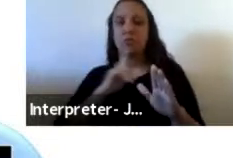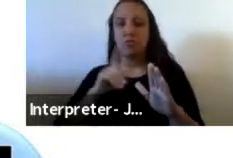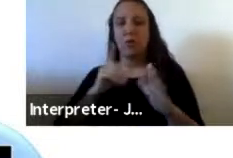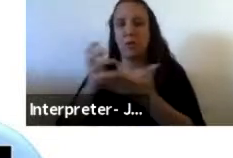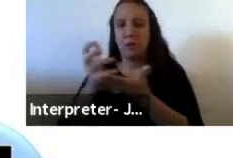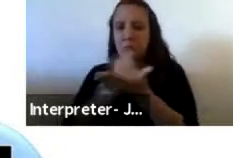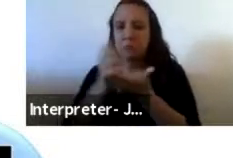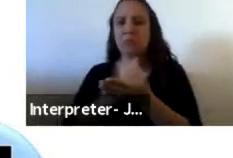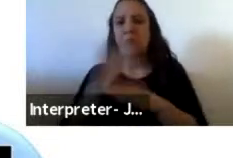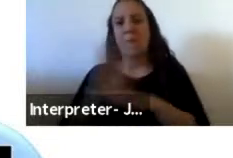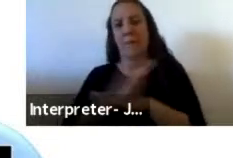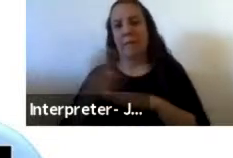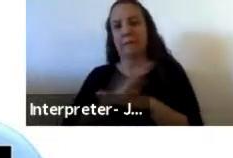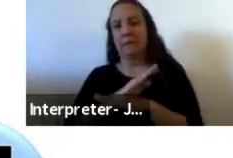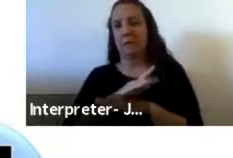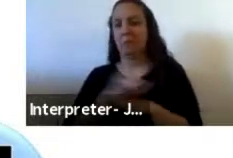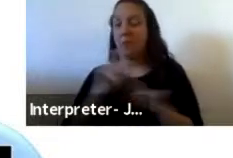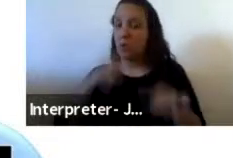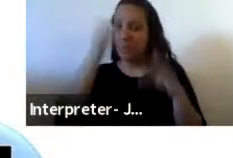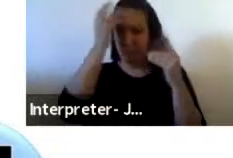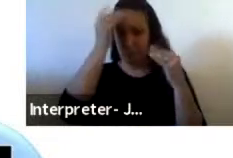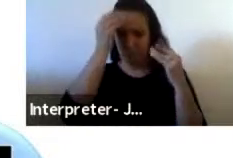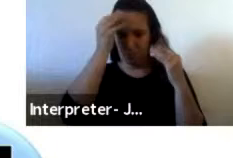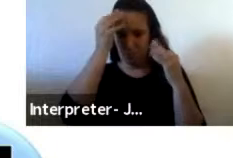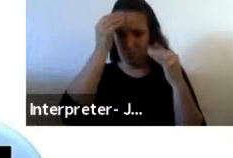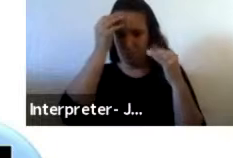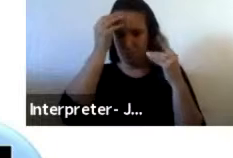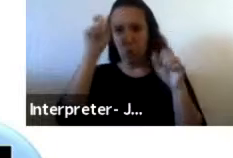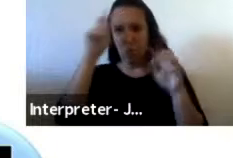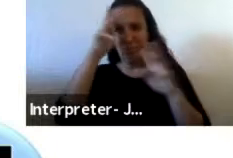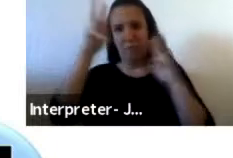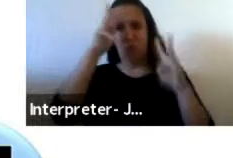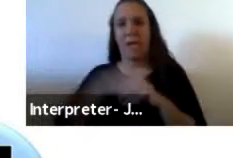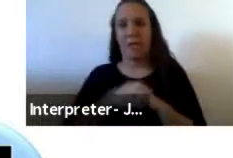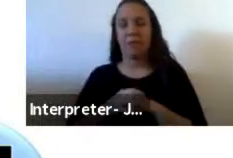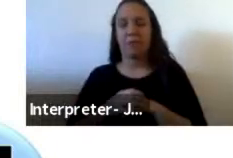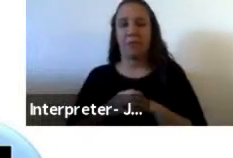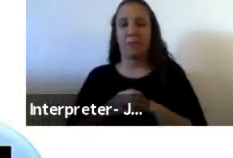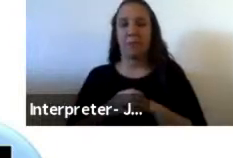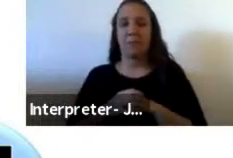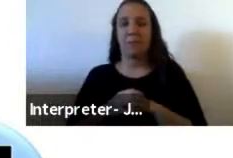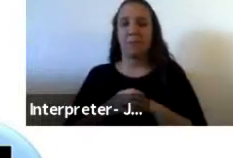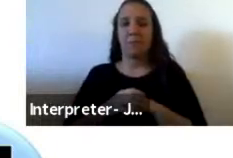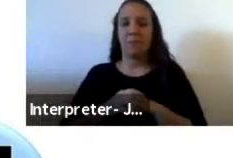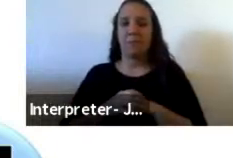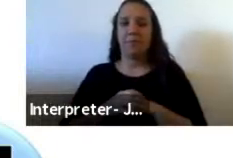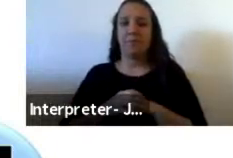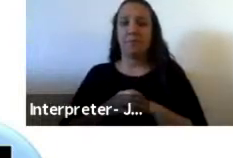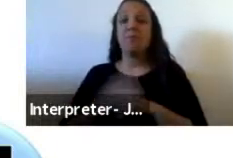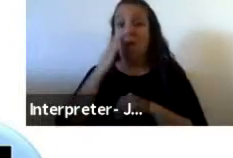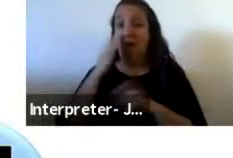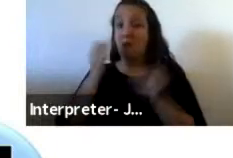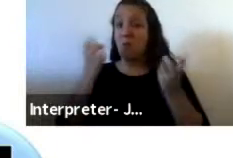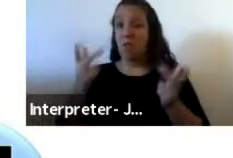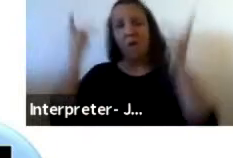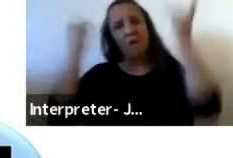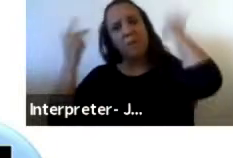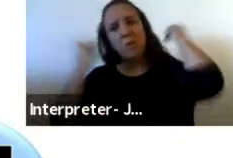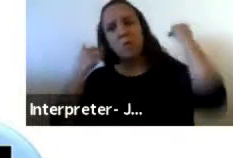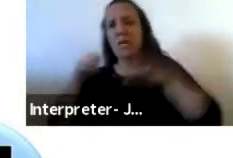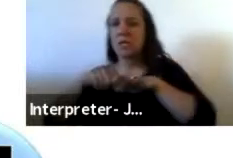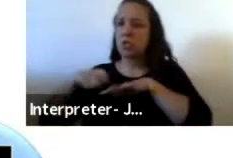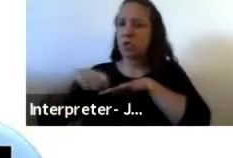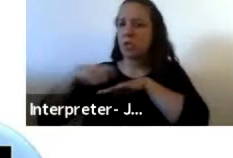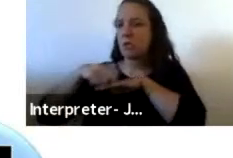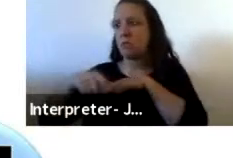You just have to be creative. You just have to be at the forefront, because if people right now, I know a lot of beauticians that they were